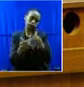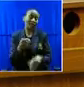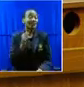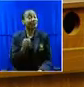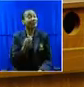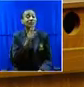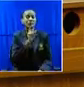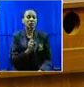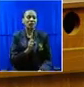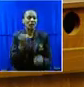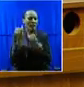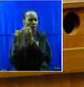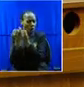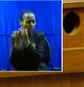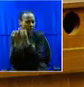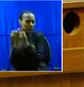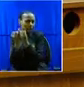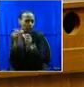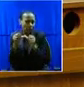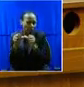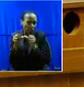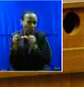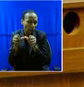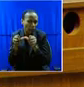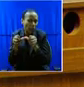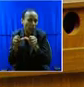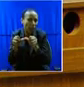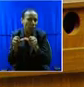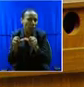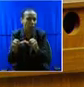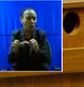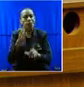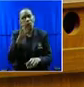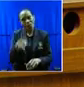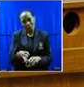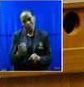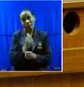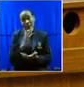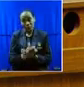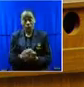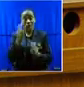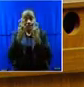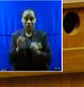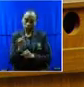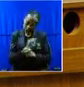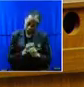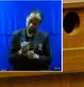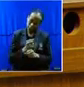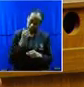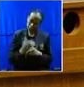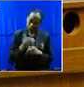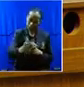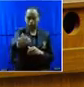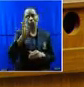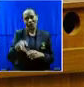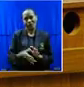enhance competition and ensure the sustainability of independent power producers going forward.